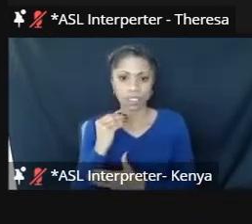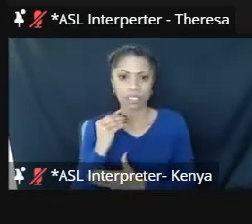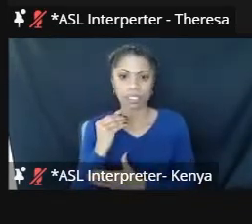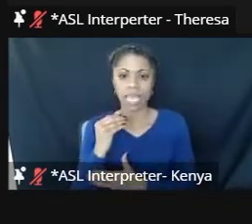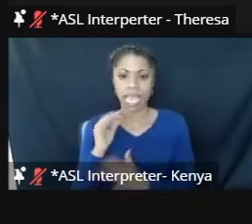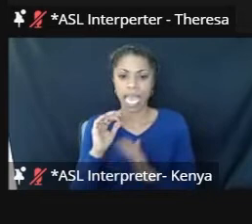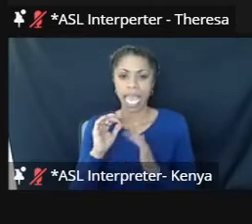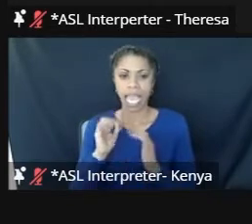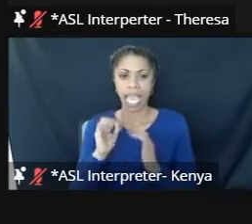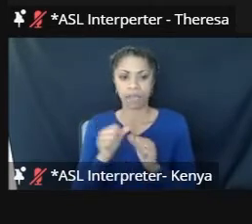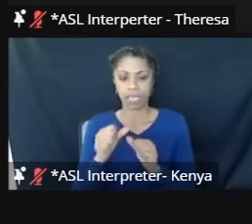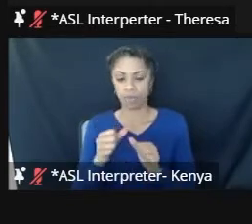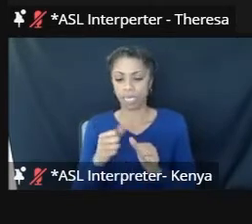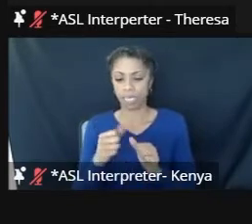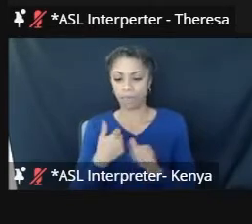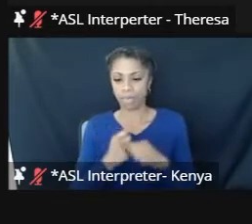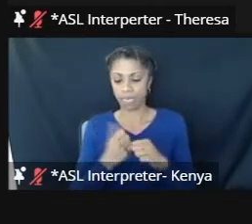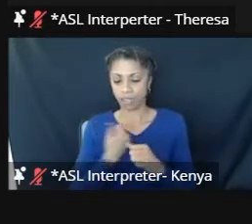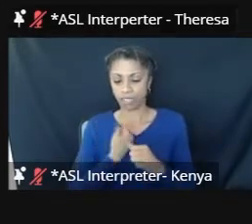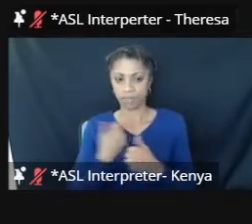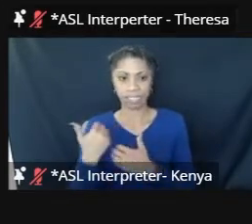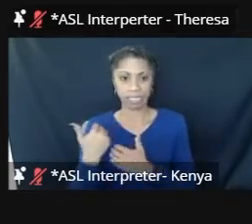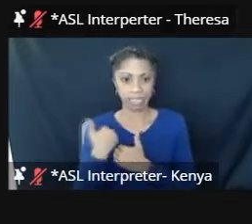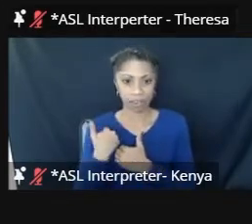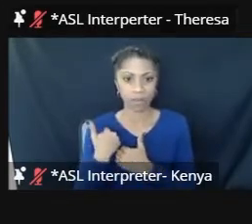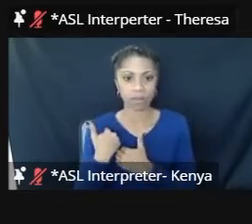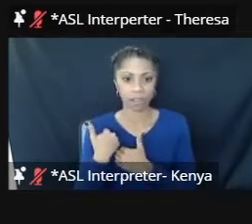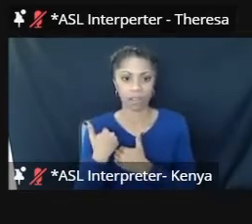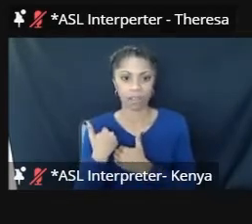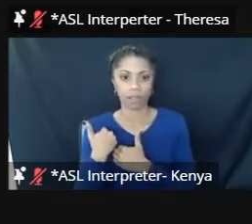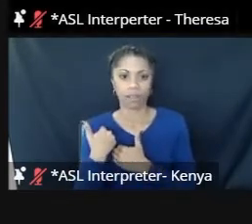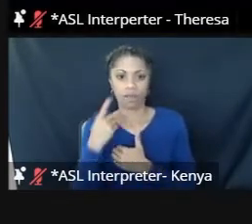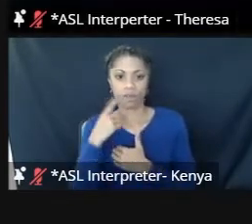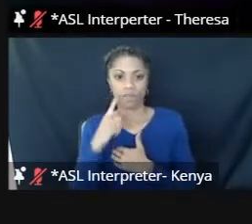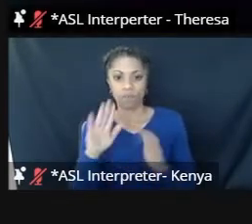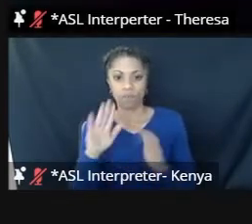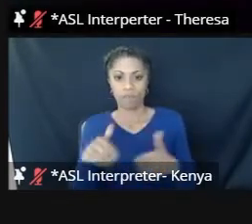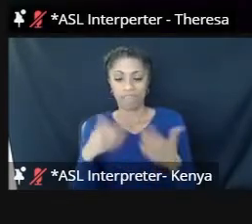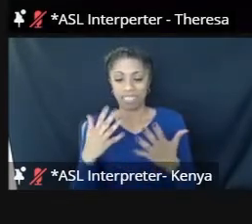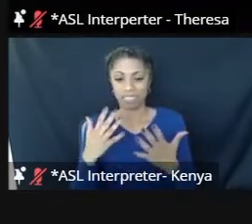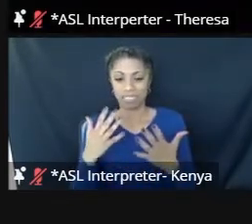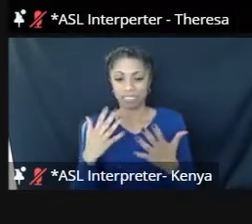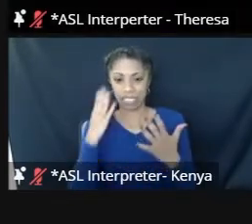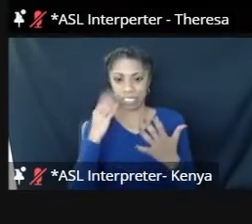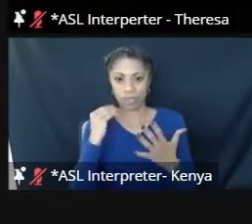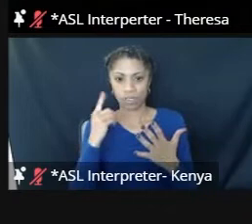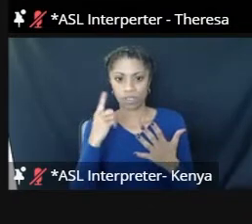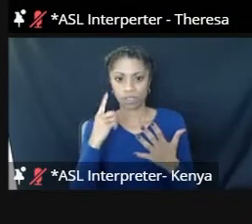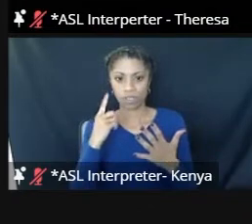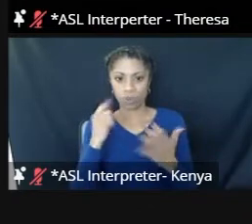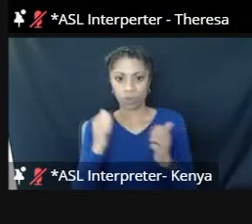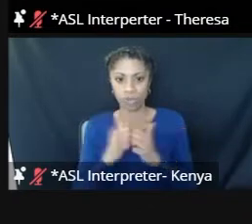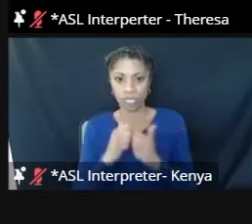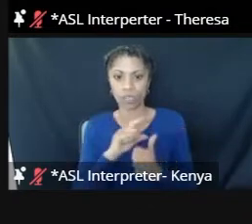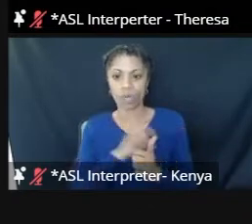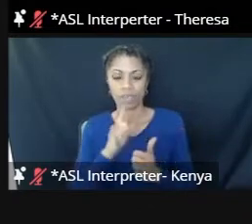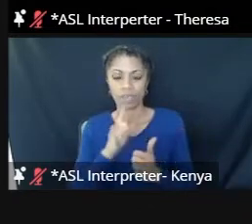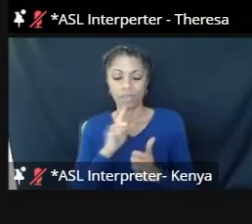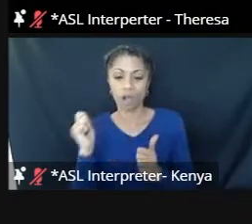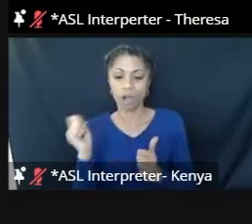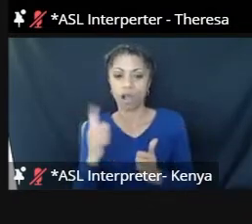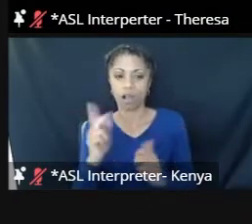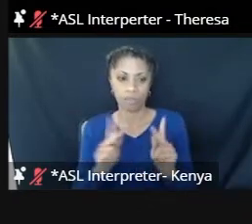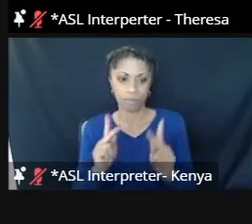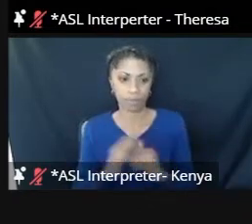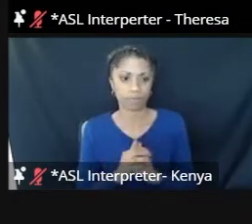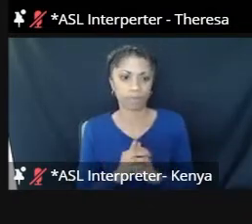all users? What data, you as a KCAE member, what data would you want to hear in order to check on quality